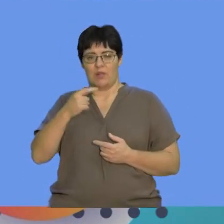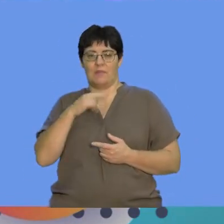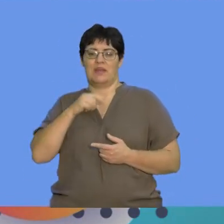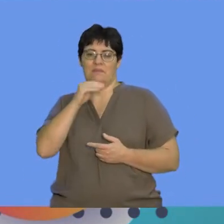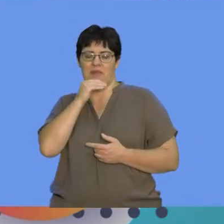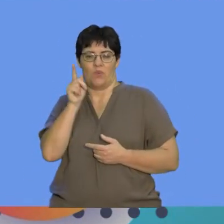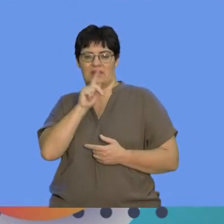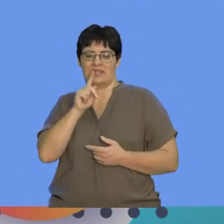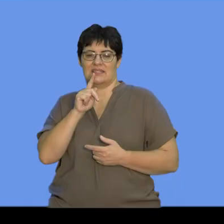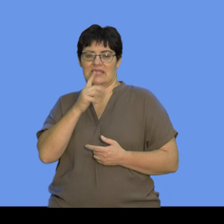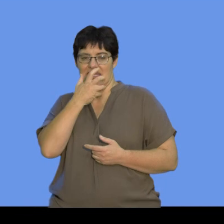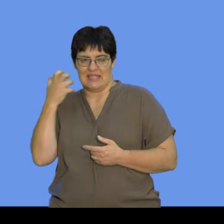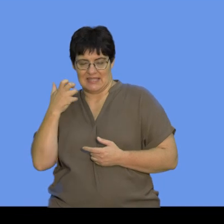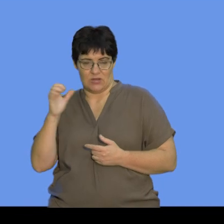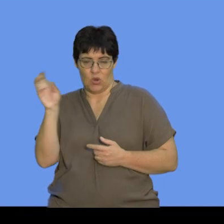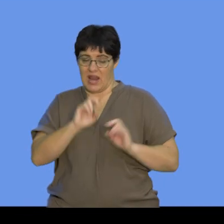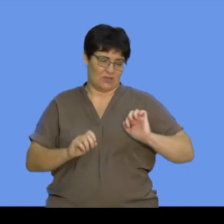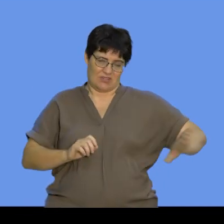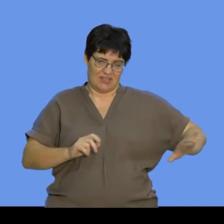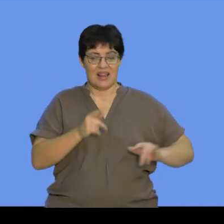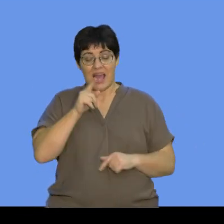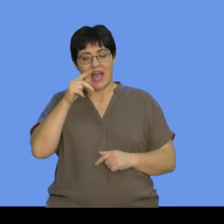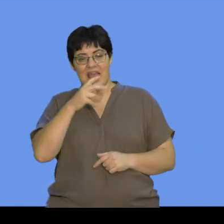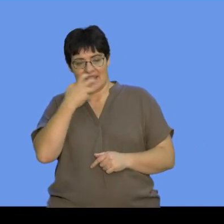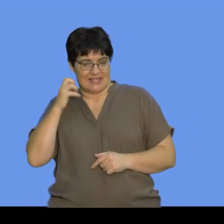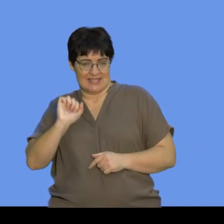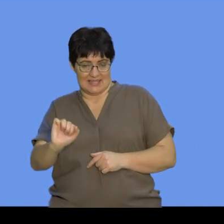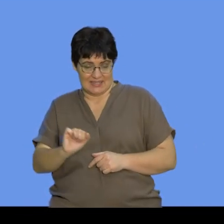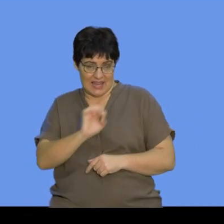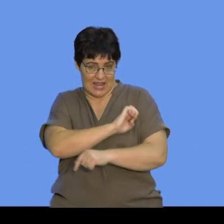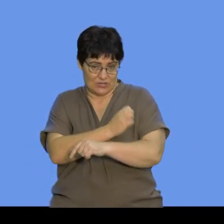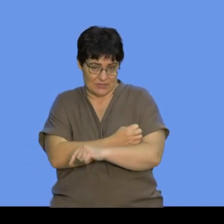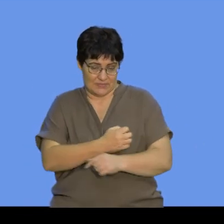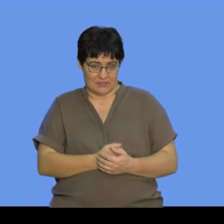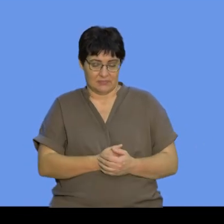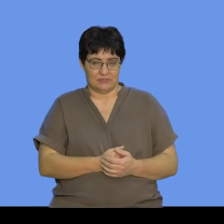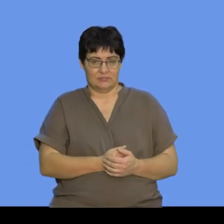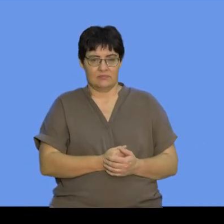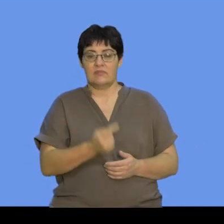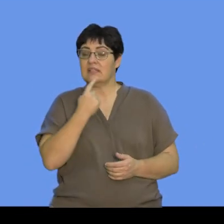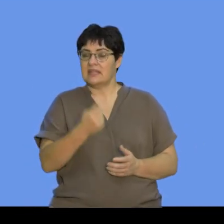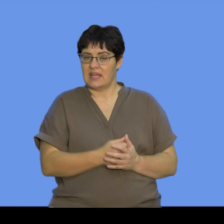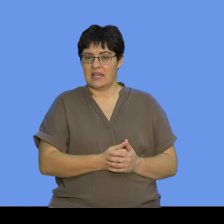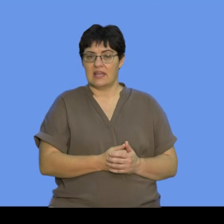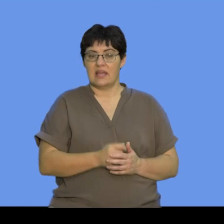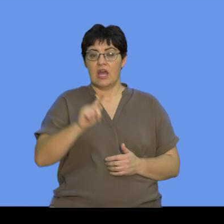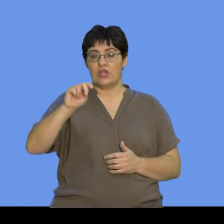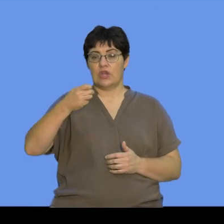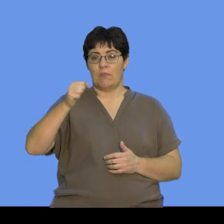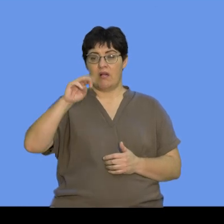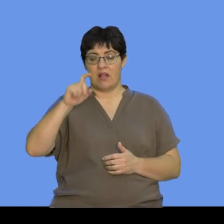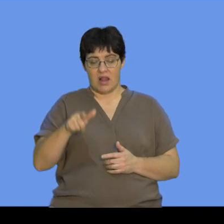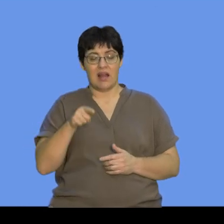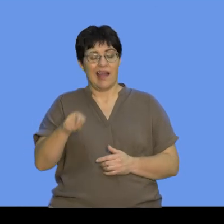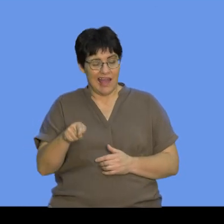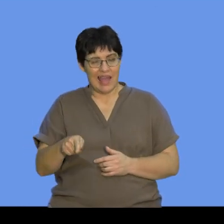energy, okay? Right, so that's the big question. And then it says here, the thermal conductivity is the